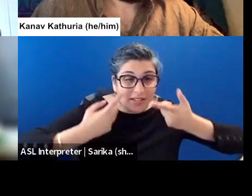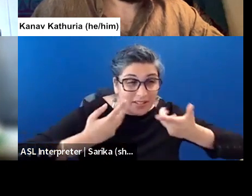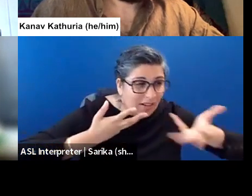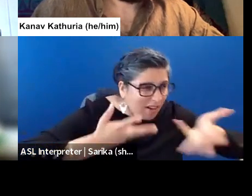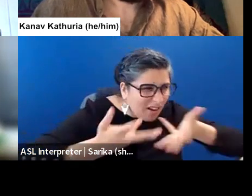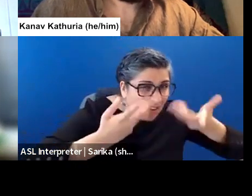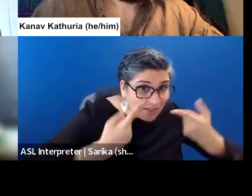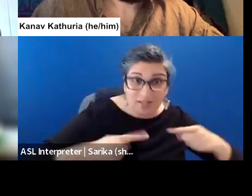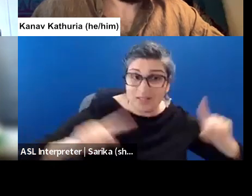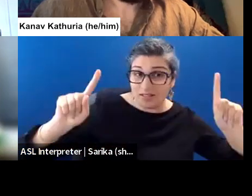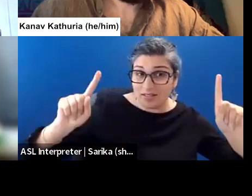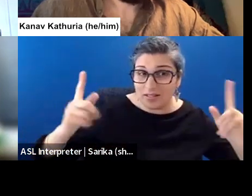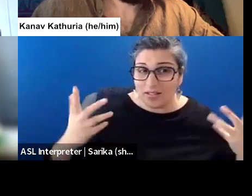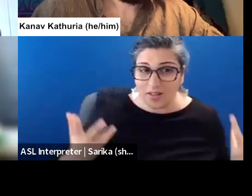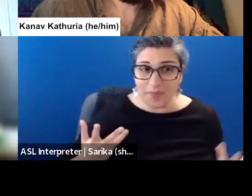goals, and